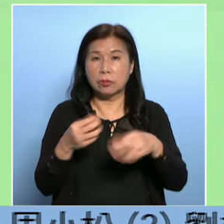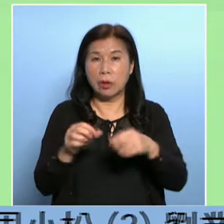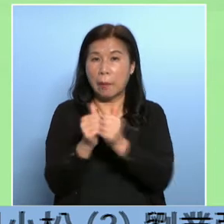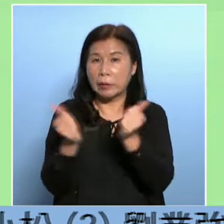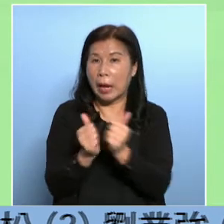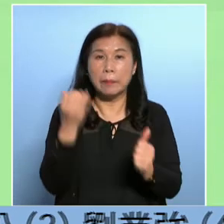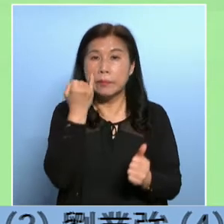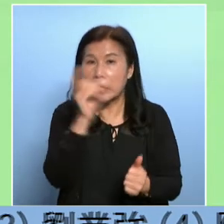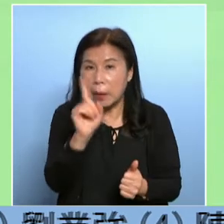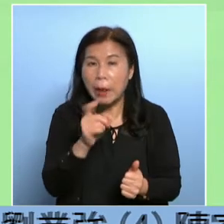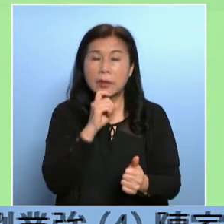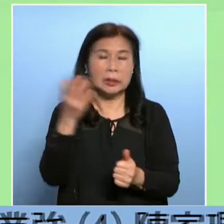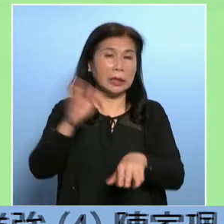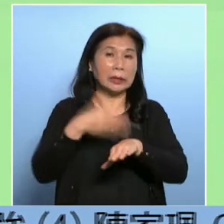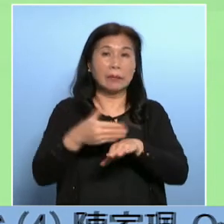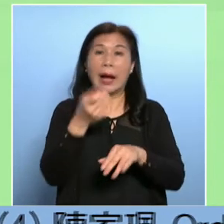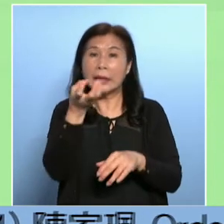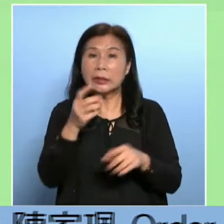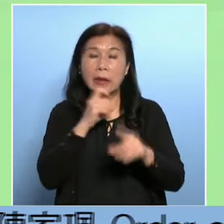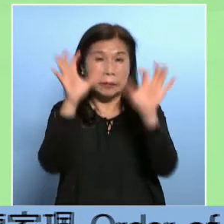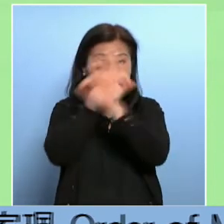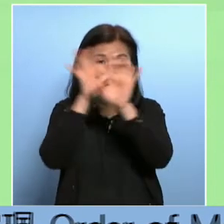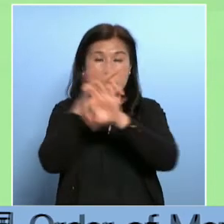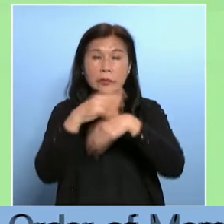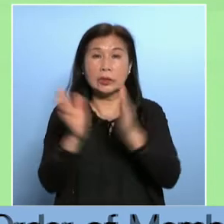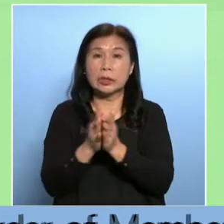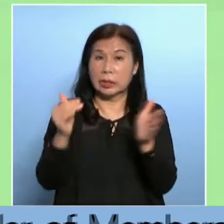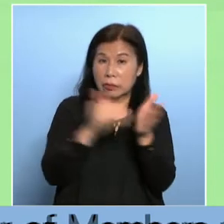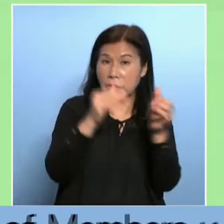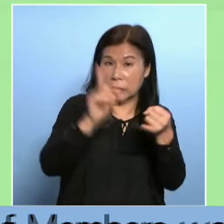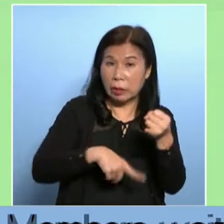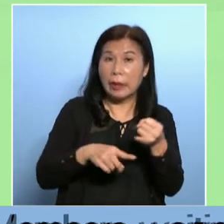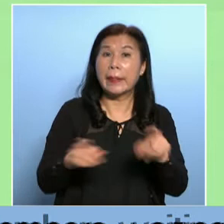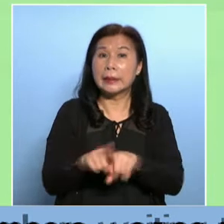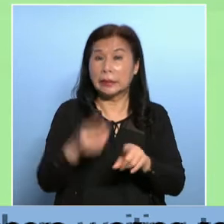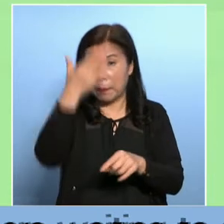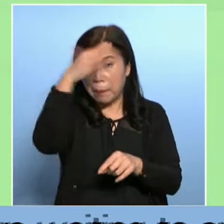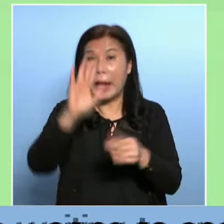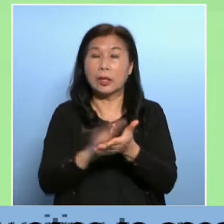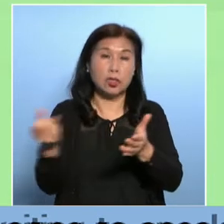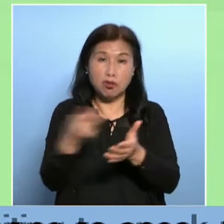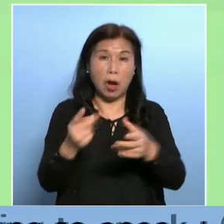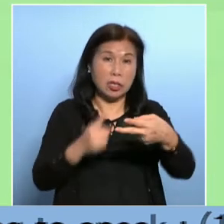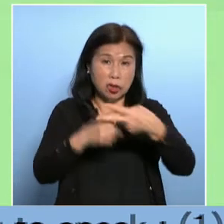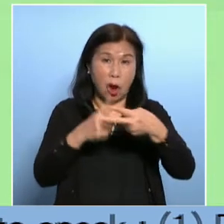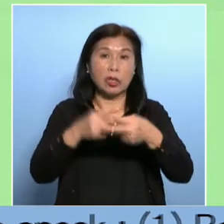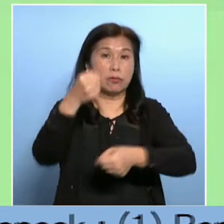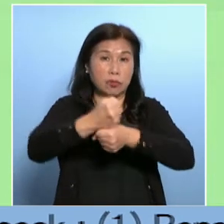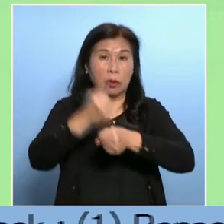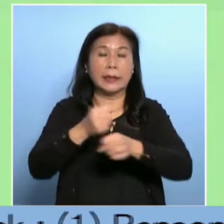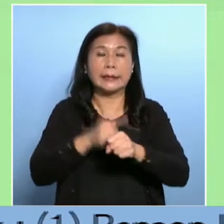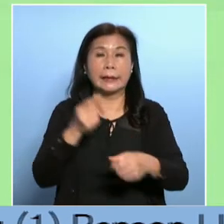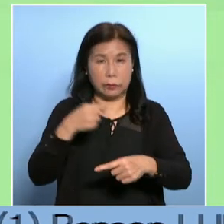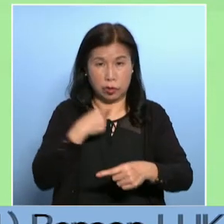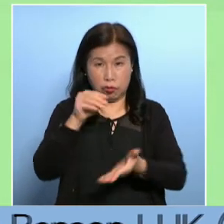longer unfamiliar with reindustrialization. At the start, there may be some misunderstanding, and eventually we all get to know